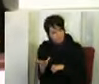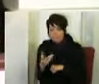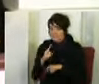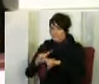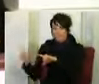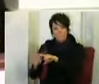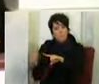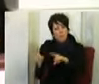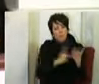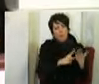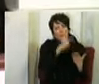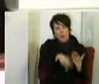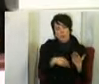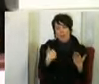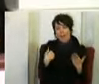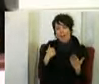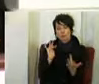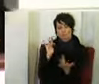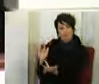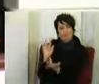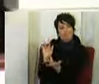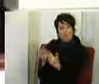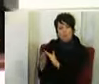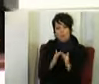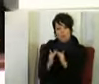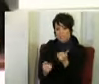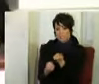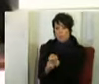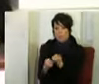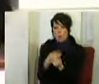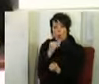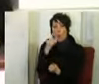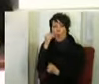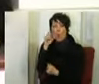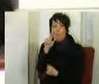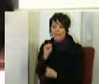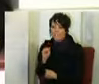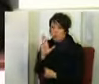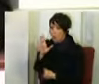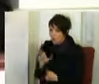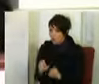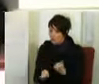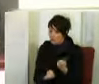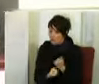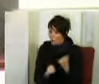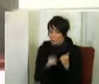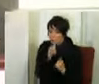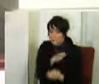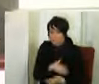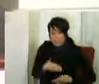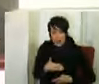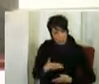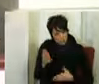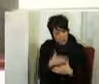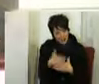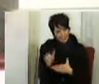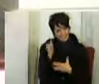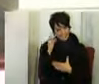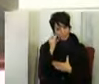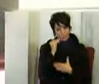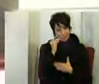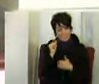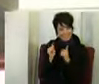programs that we have in our community for the homeless. So your support is greatly appreciated. It's one of the things that we get to do together. as